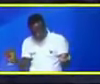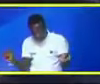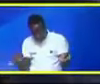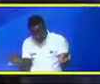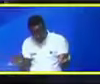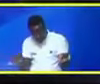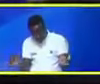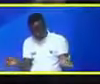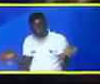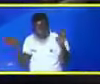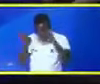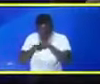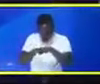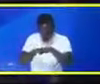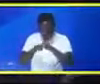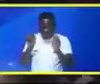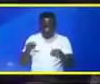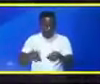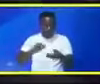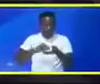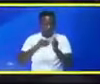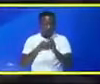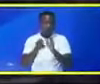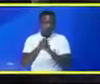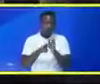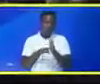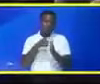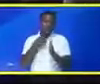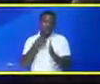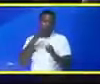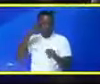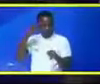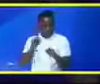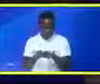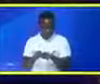This is a fact that the Bible agrees with. This is a fact that